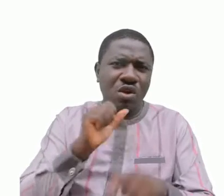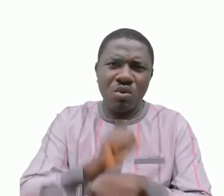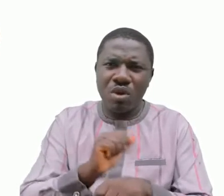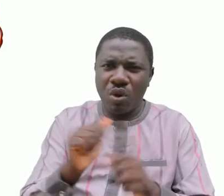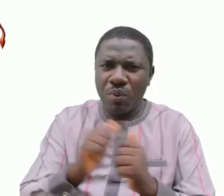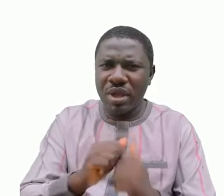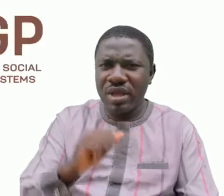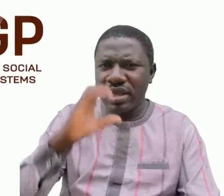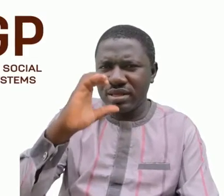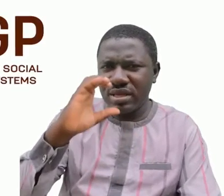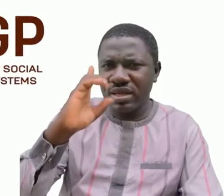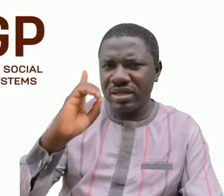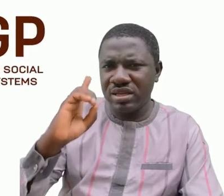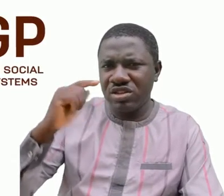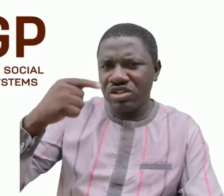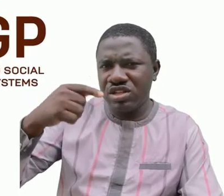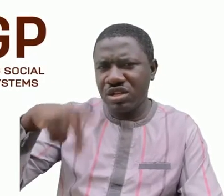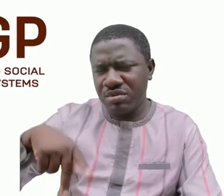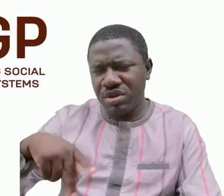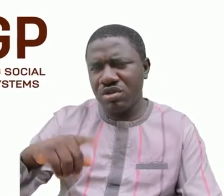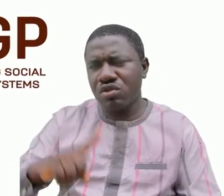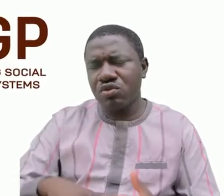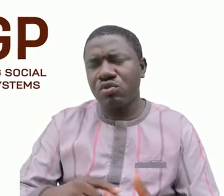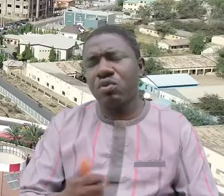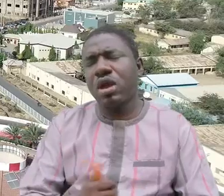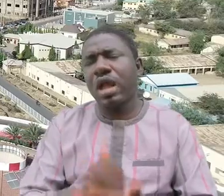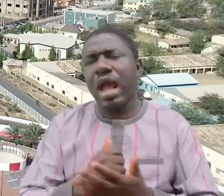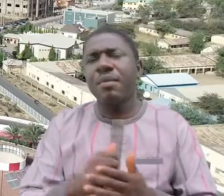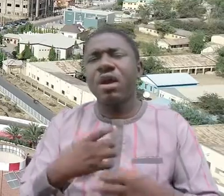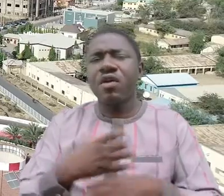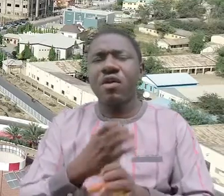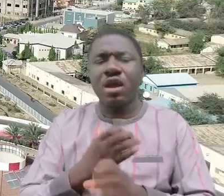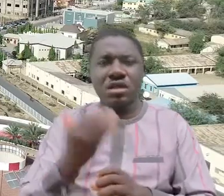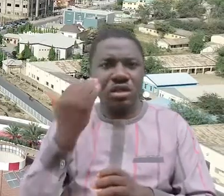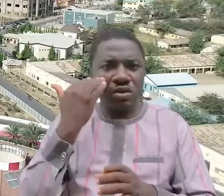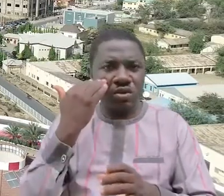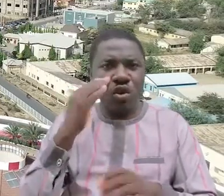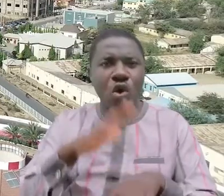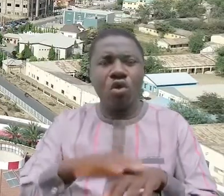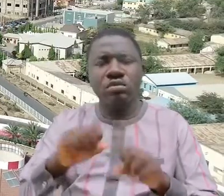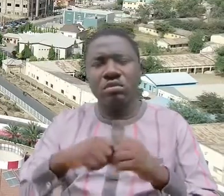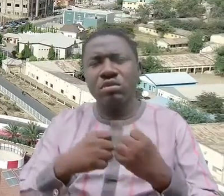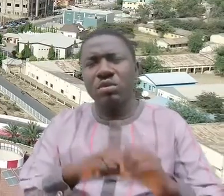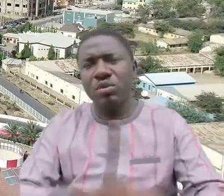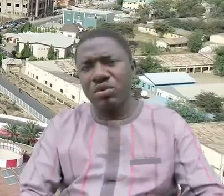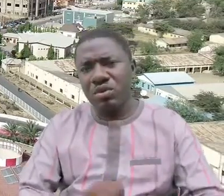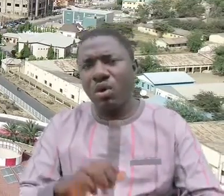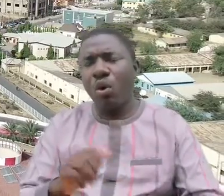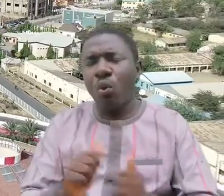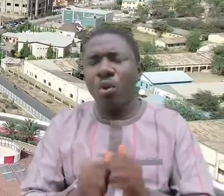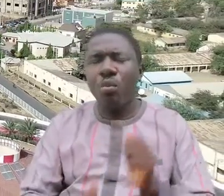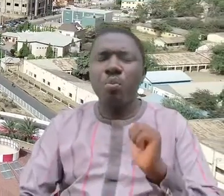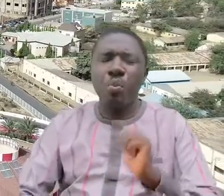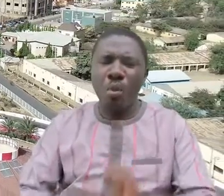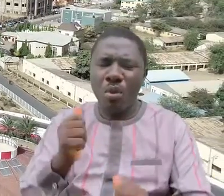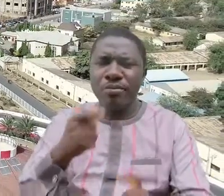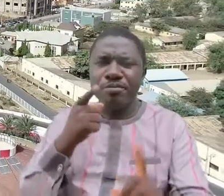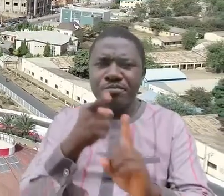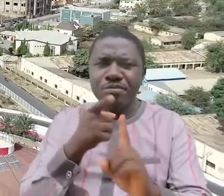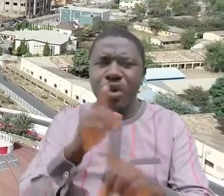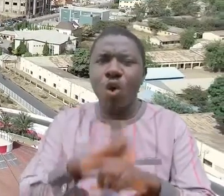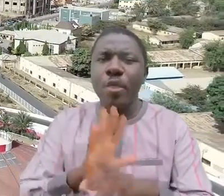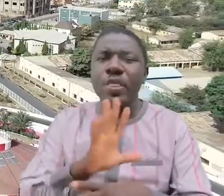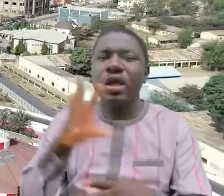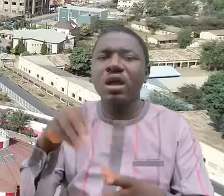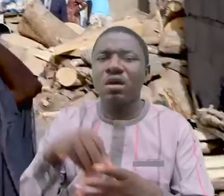is working with the CDGP to help increase public awareness on social protection with great emphasis on